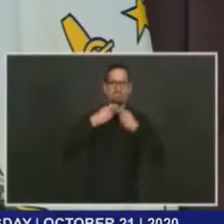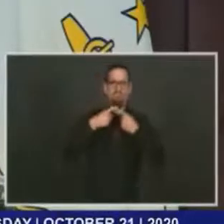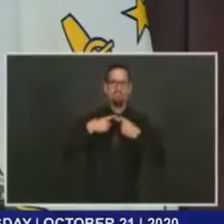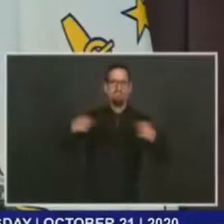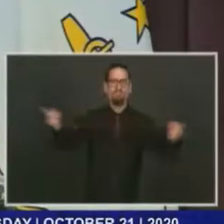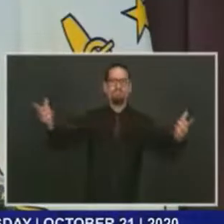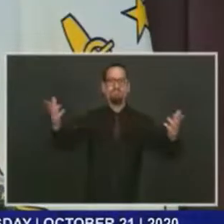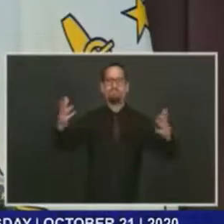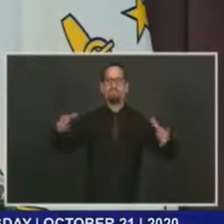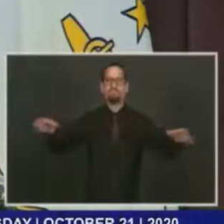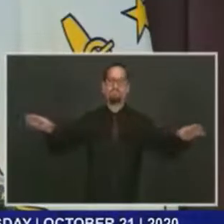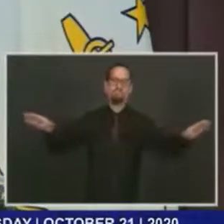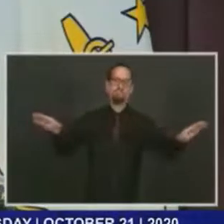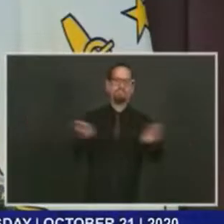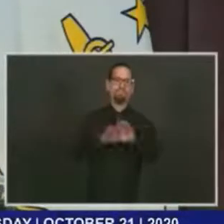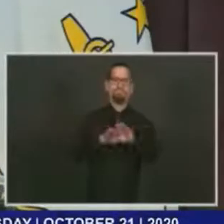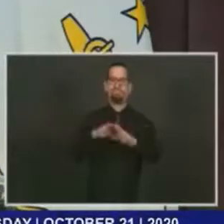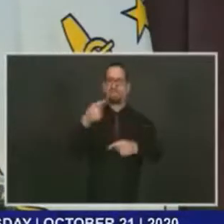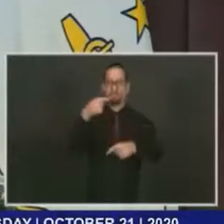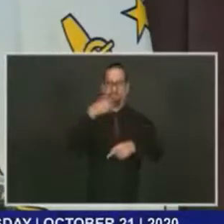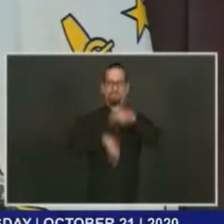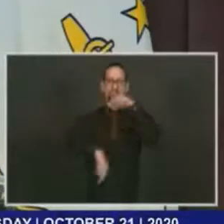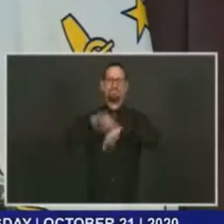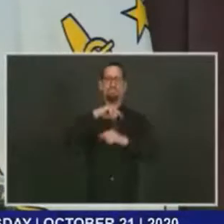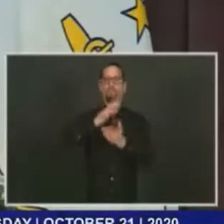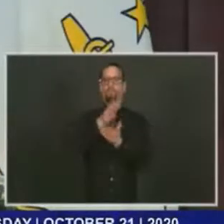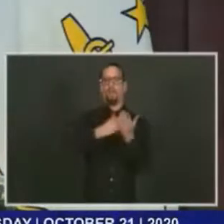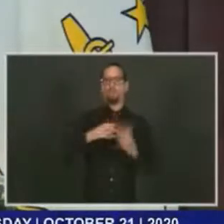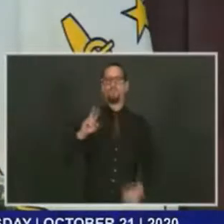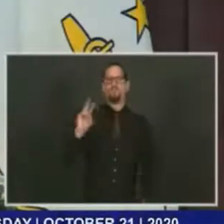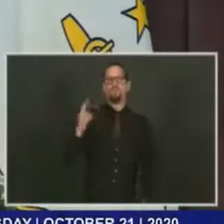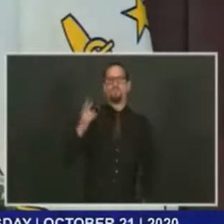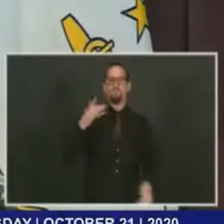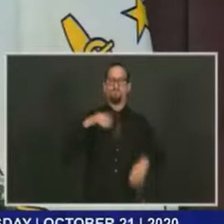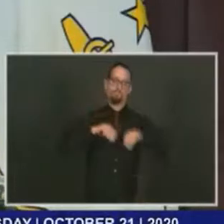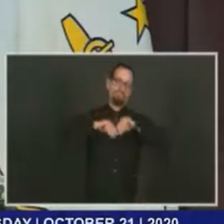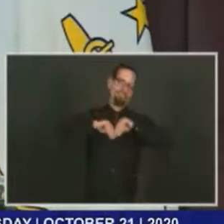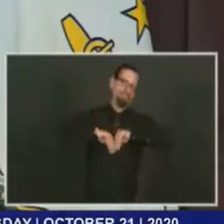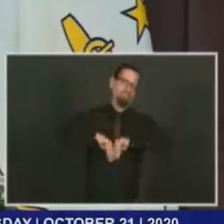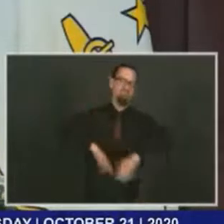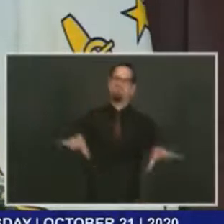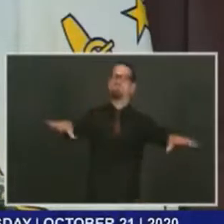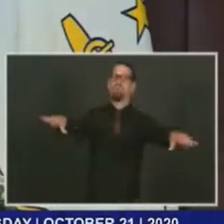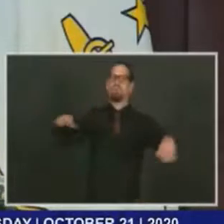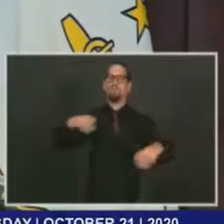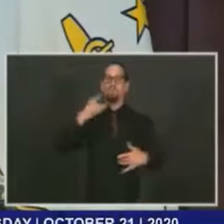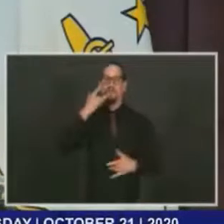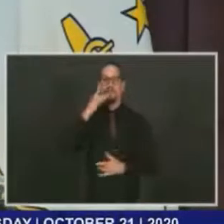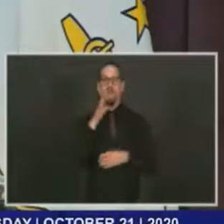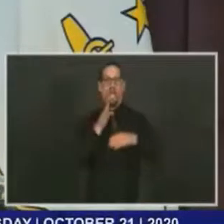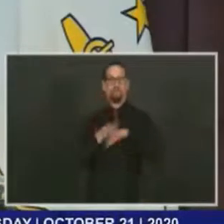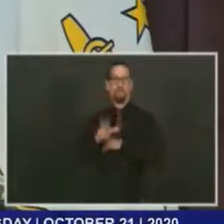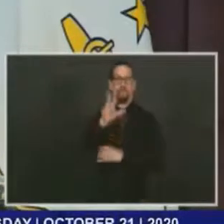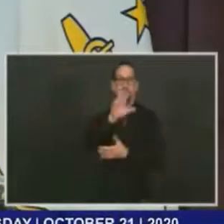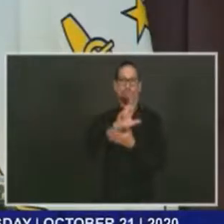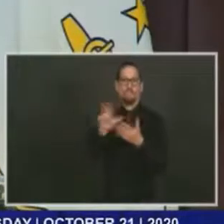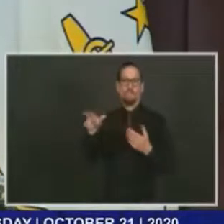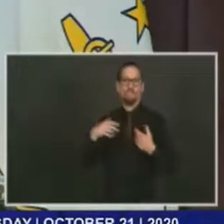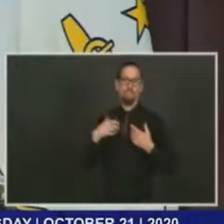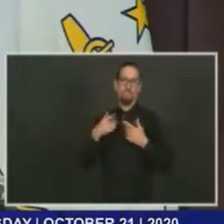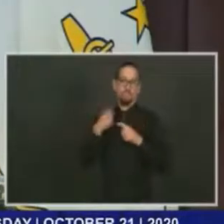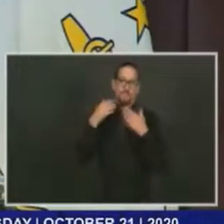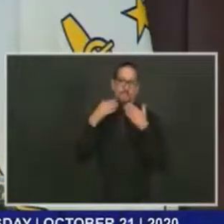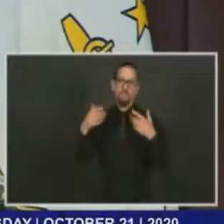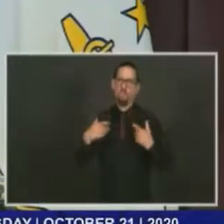that. We won't do that. But everybody right now has to say, all right, what am I going to do? What am I going to do in a concrete way in my